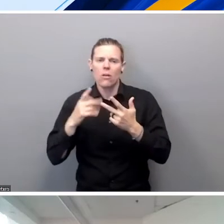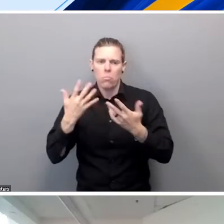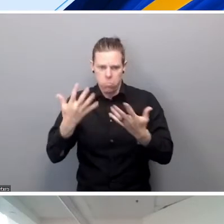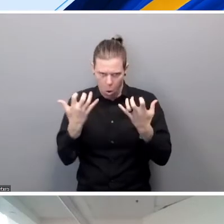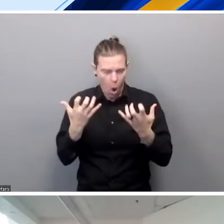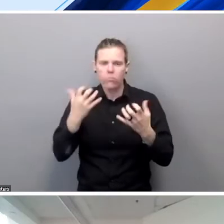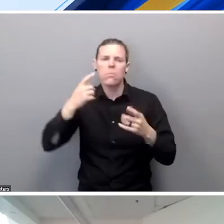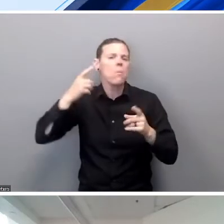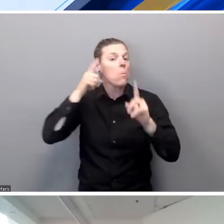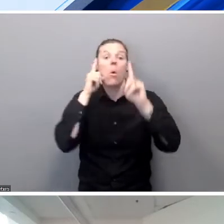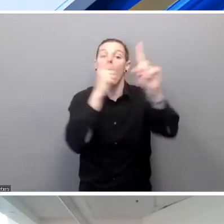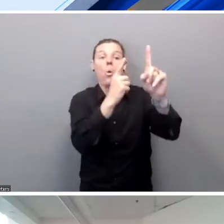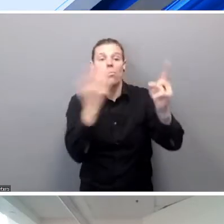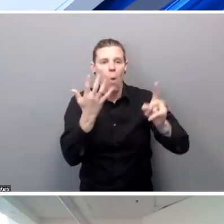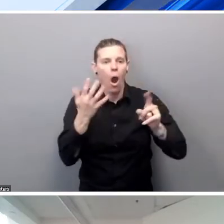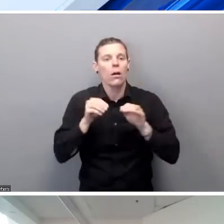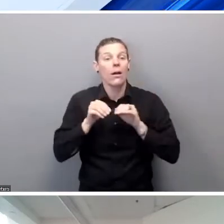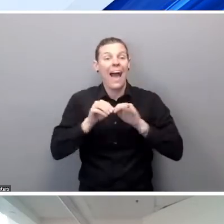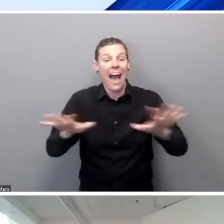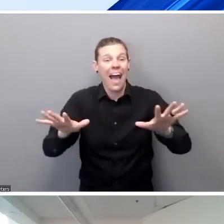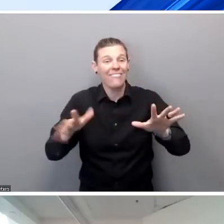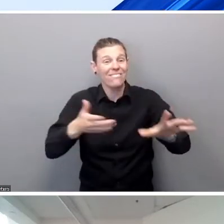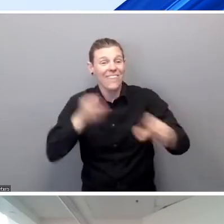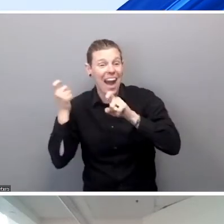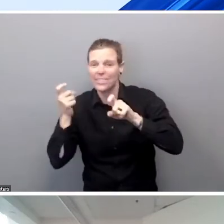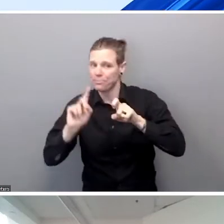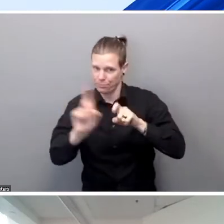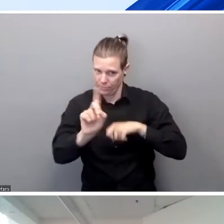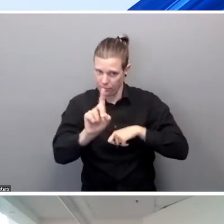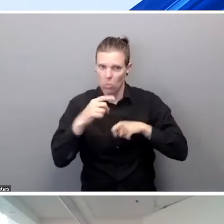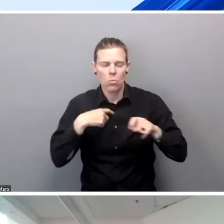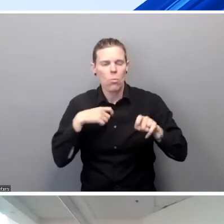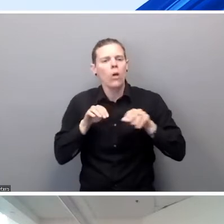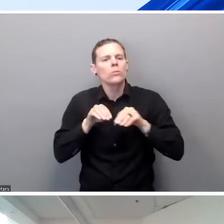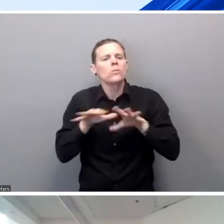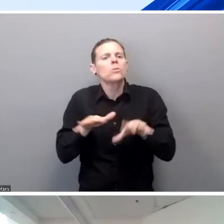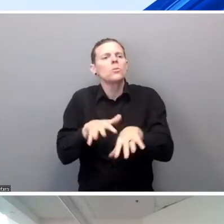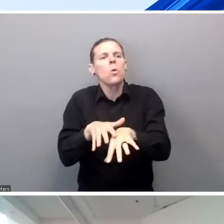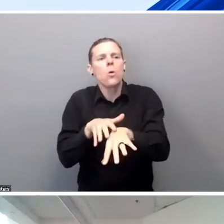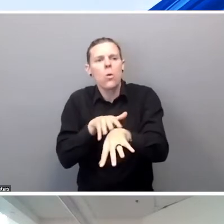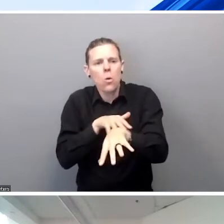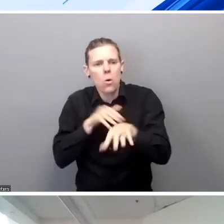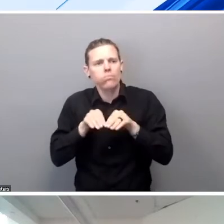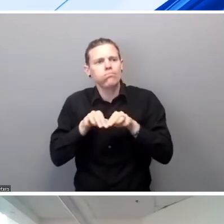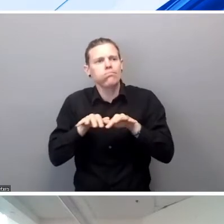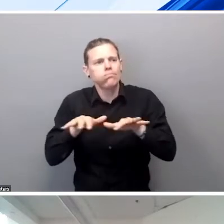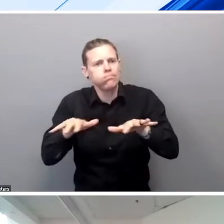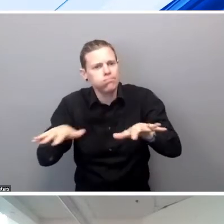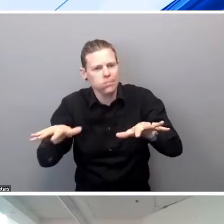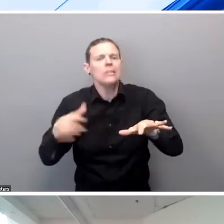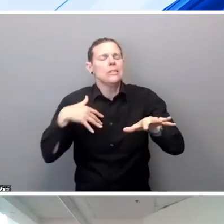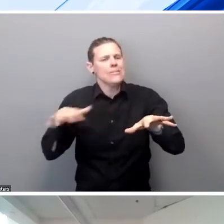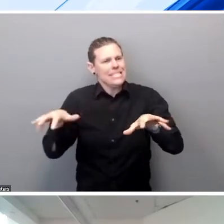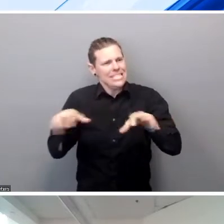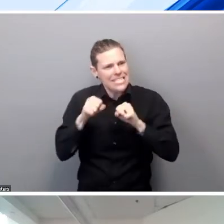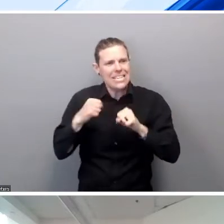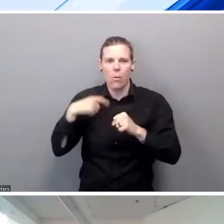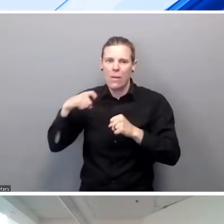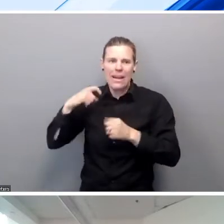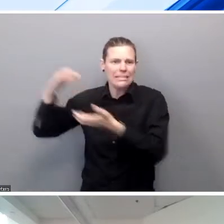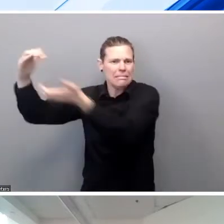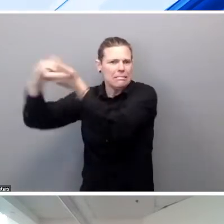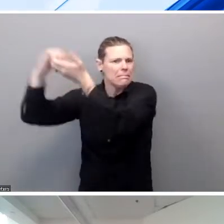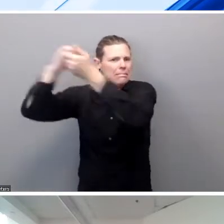And we are pulling together as a nation to share all of our sequencing data